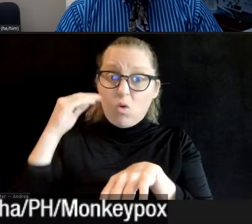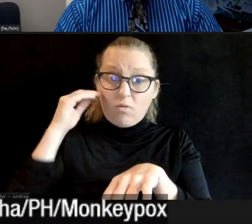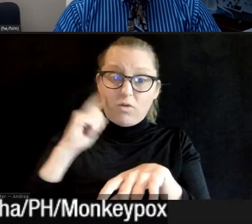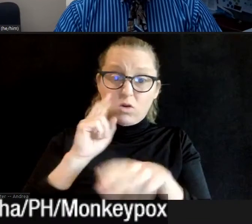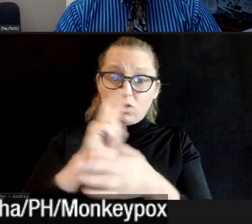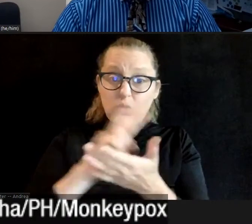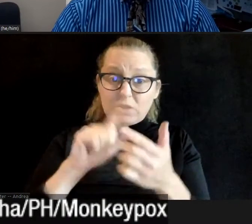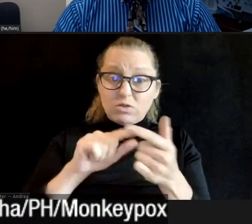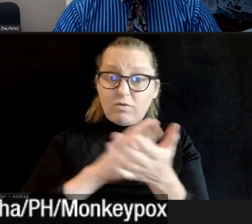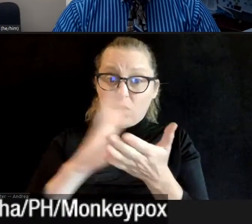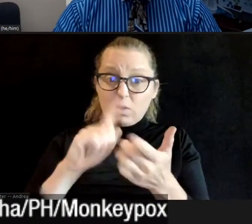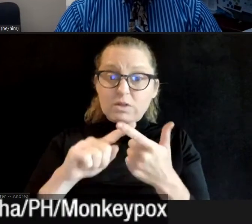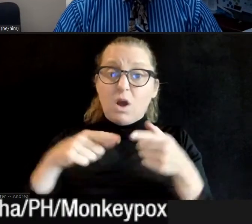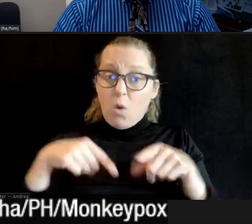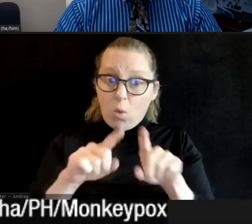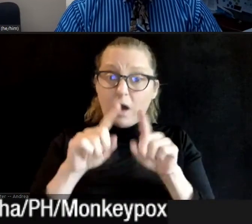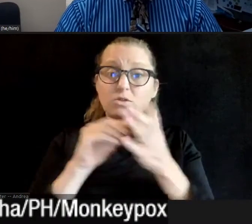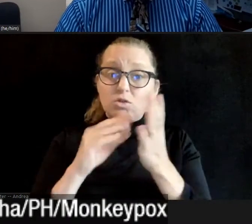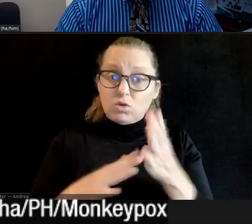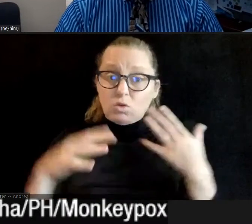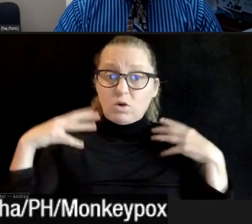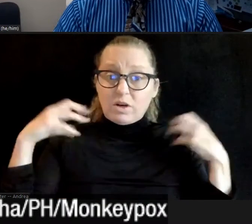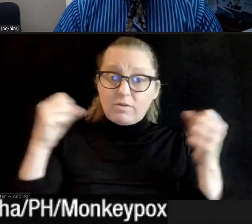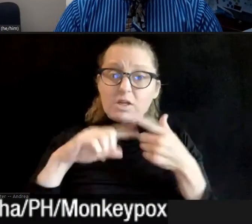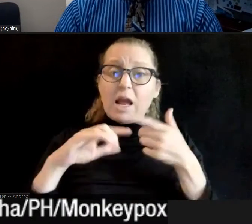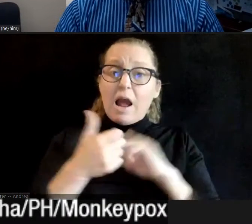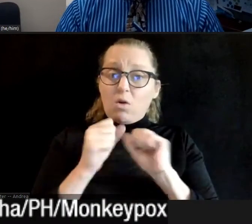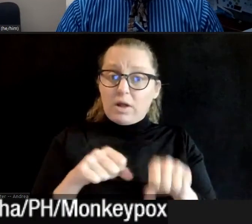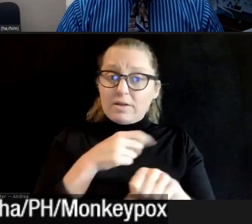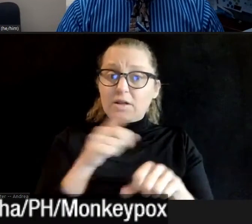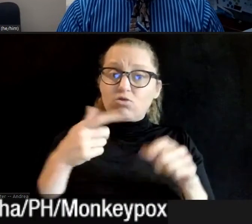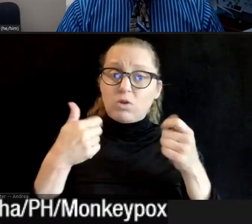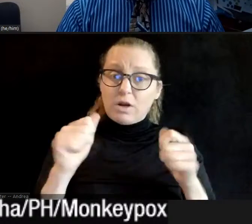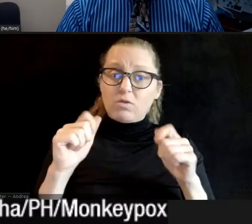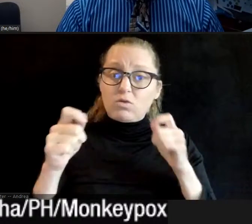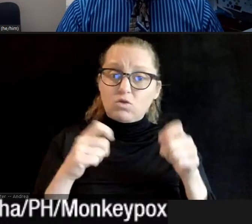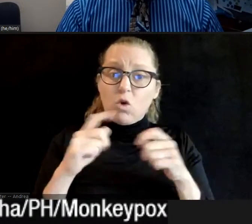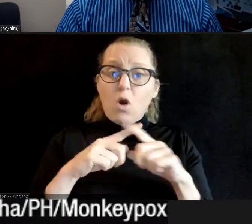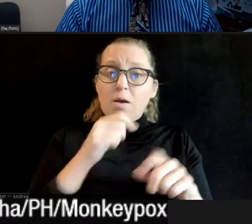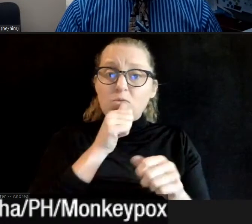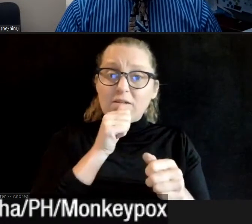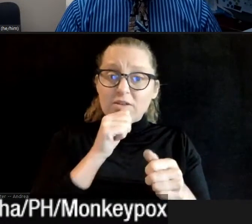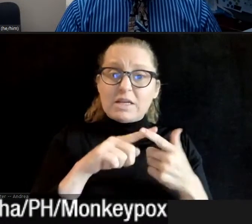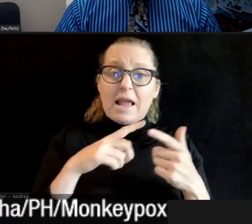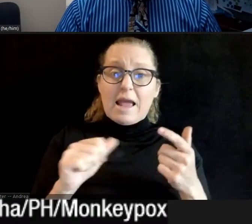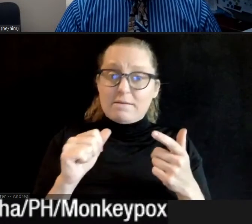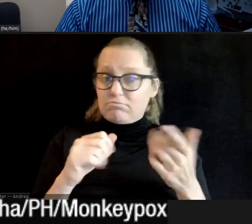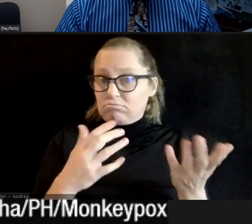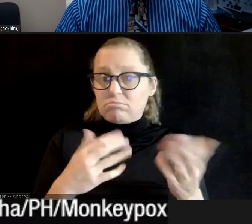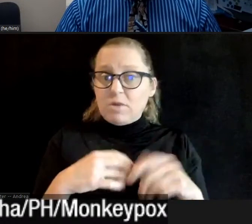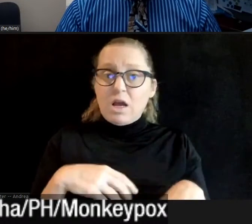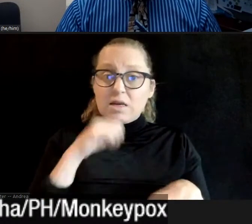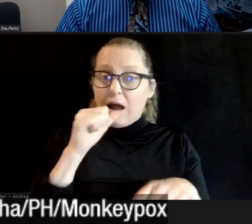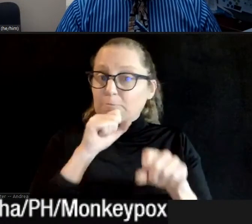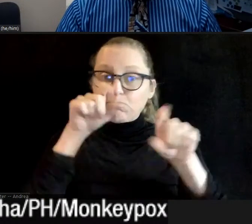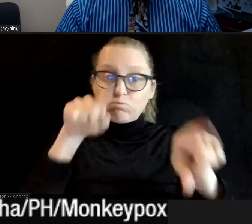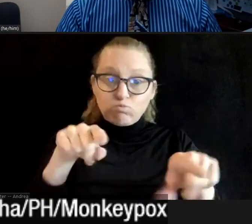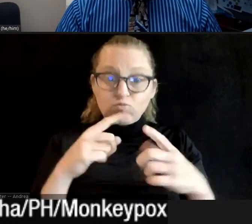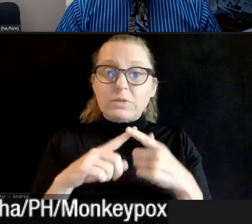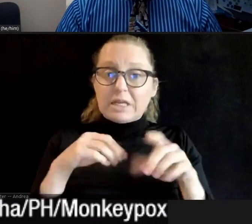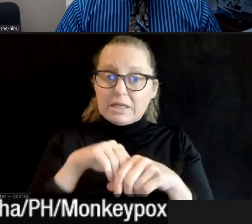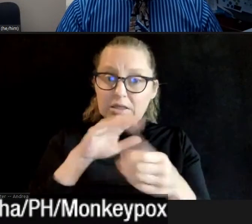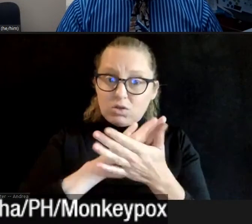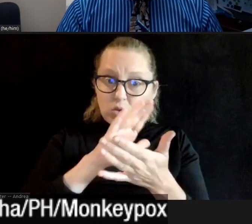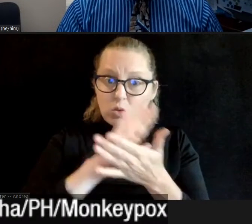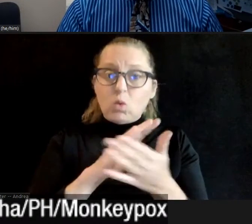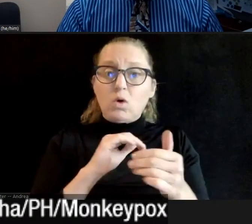student recovers? And how can they try to control, privacy and anonymity in the school community, knowing that rumors